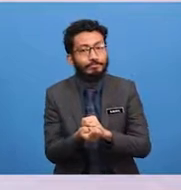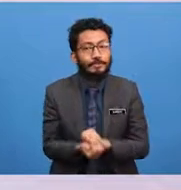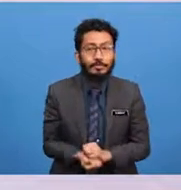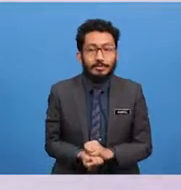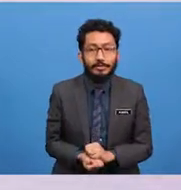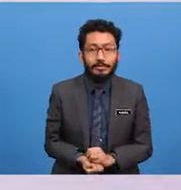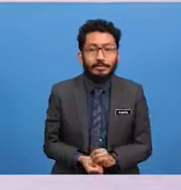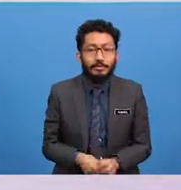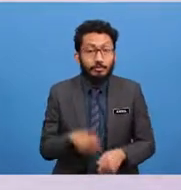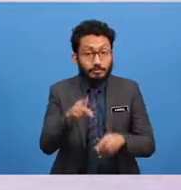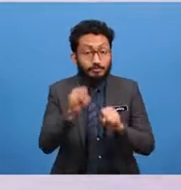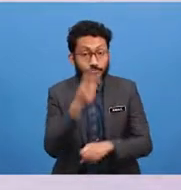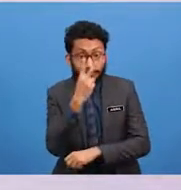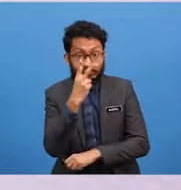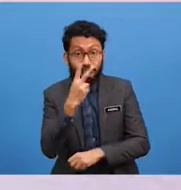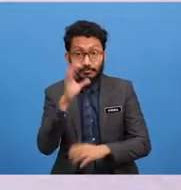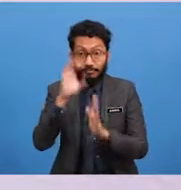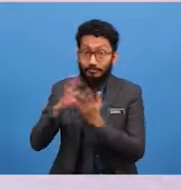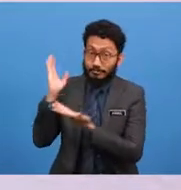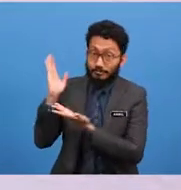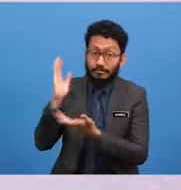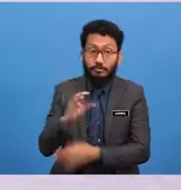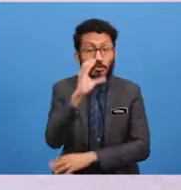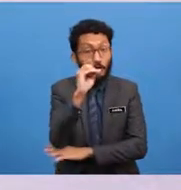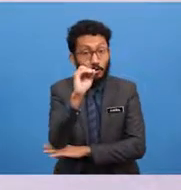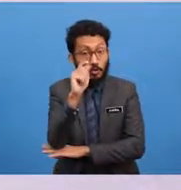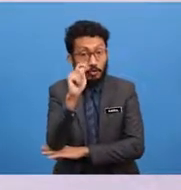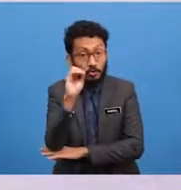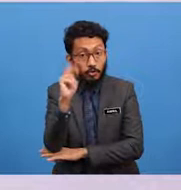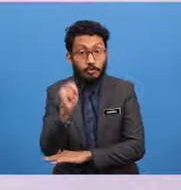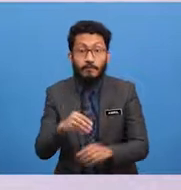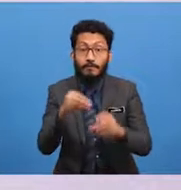As you can see, cotton comes from plants.